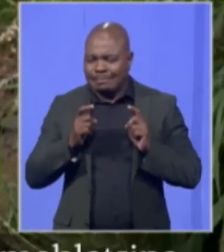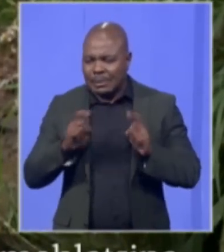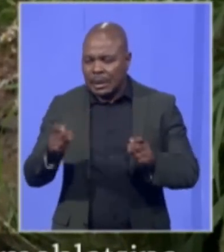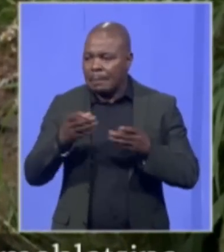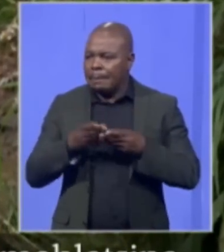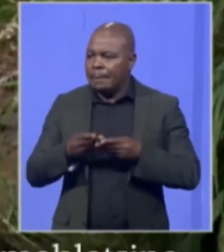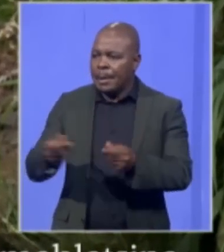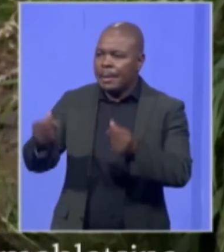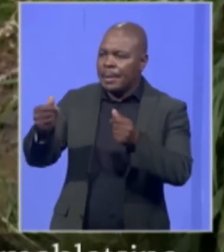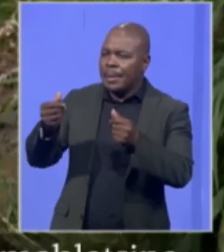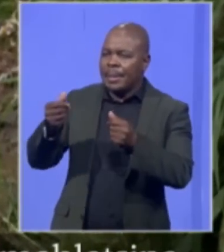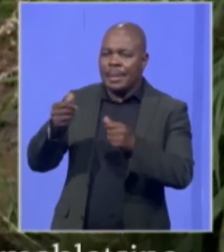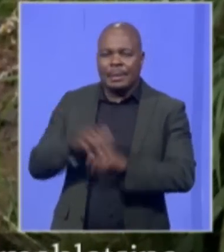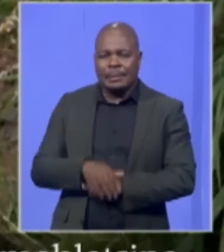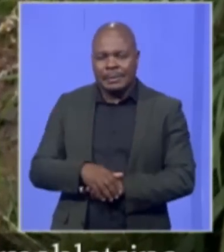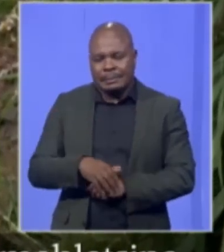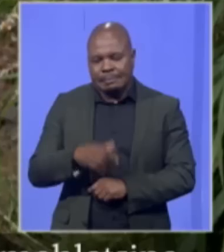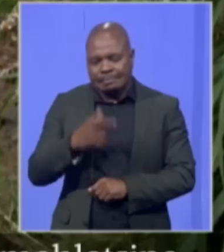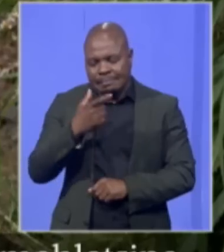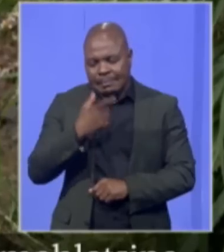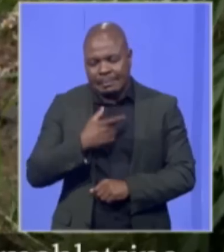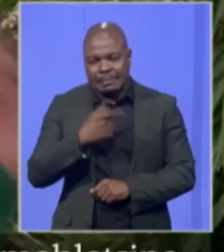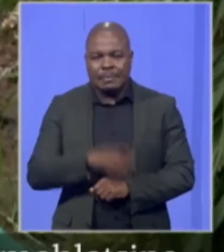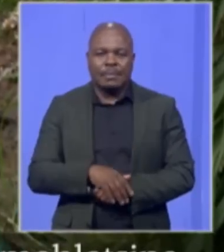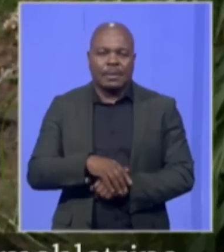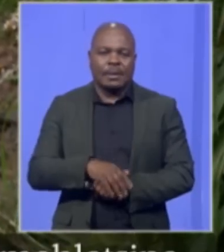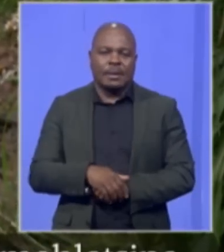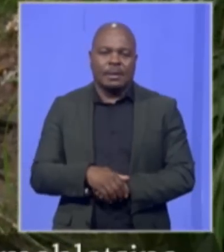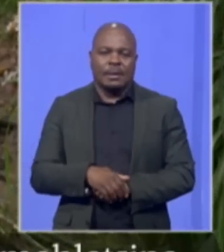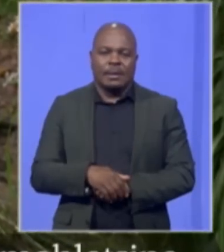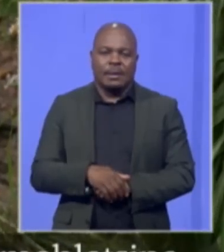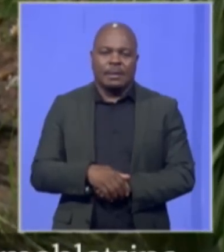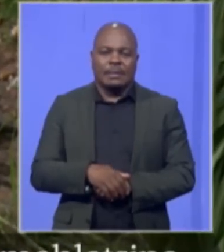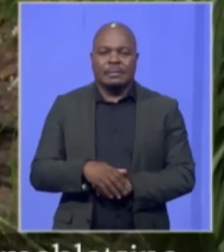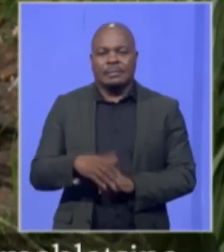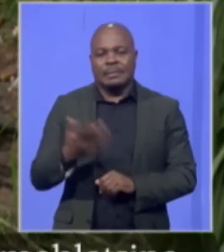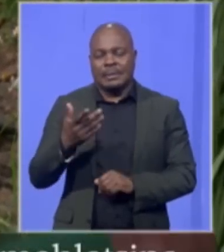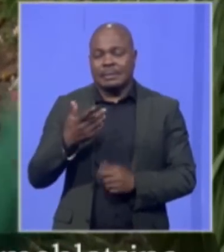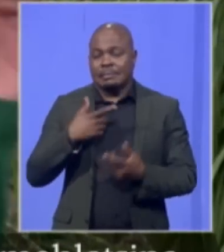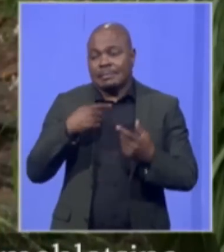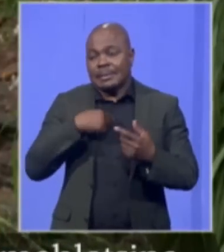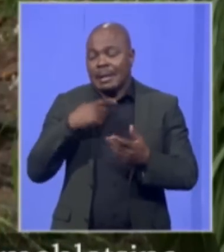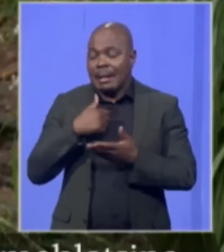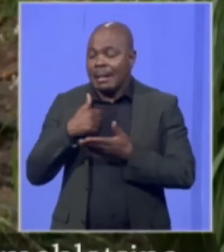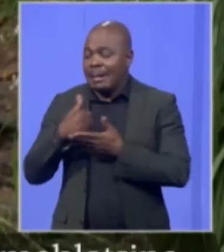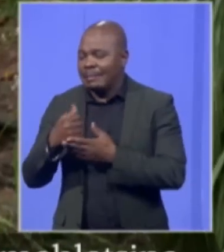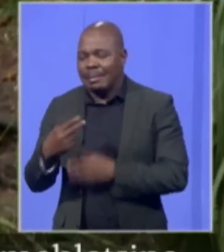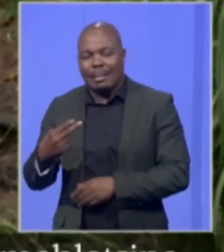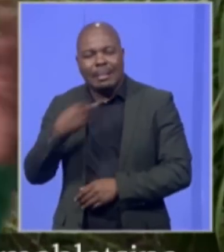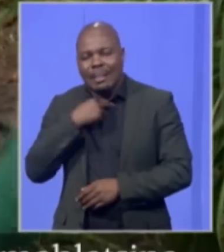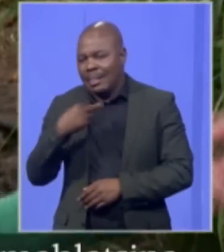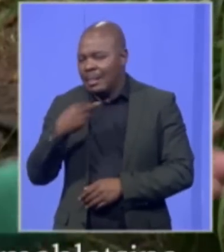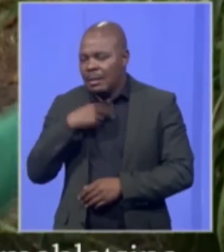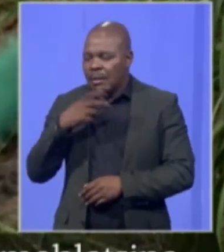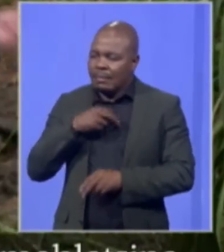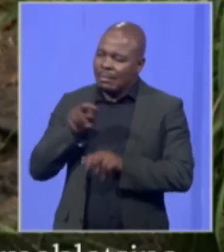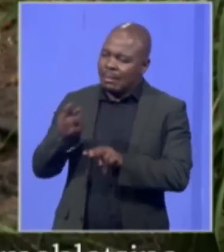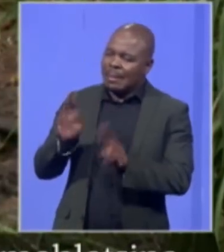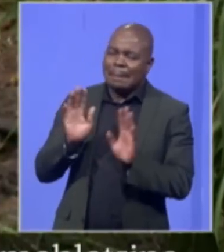We couldn't help them. We have no power to help them. We watched